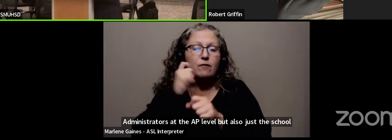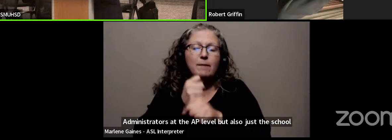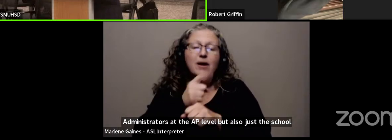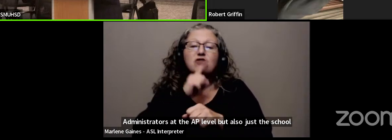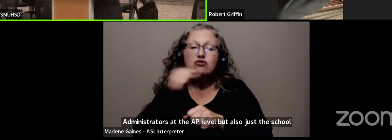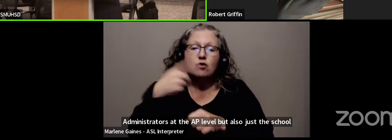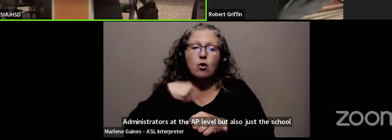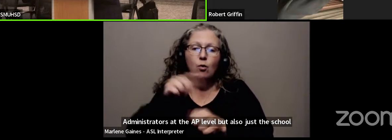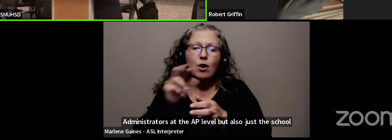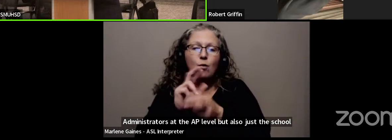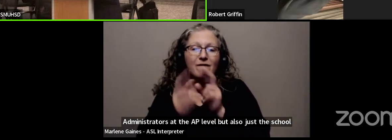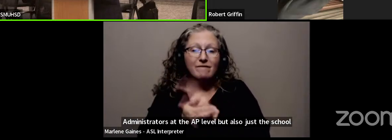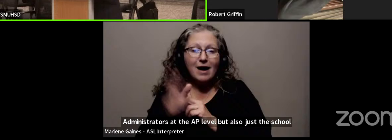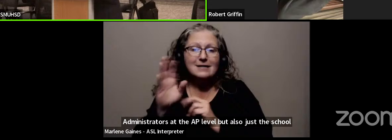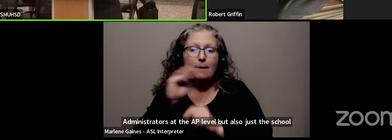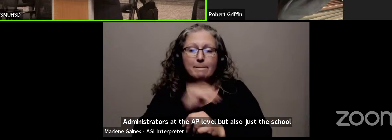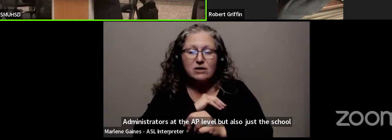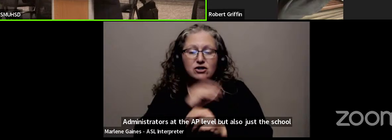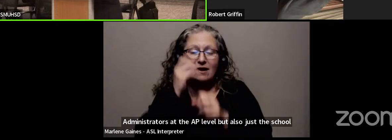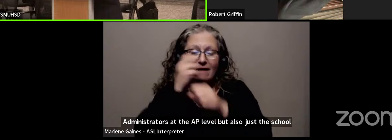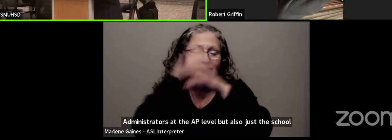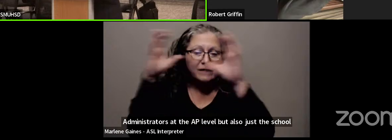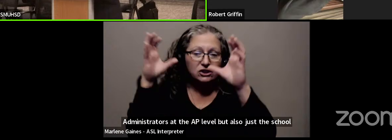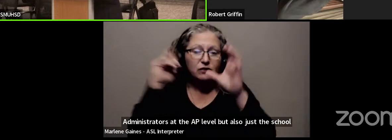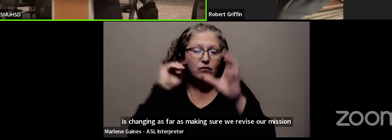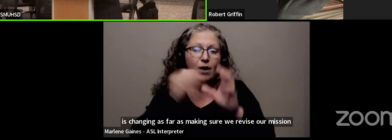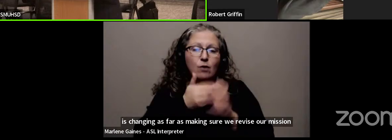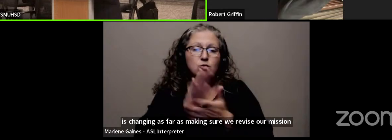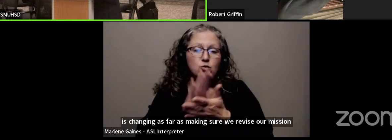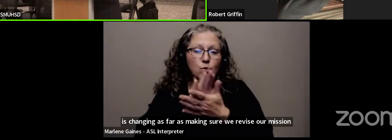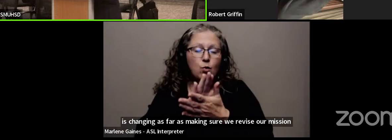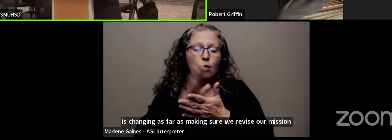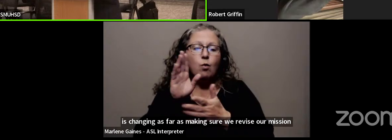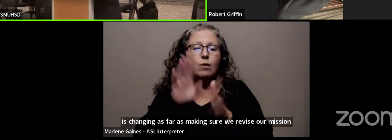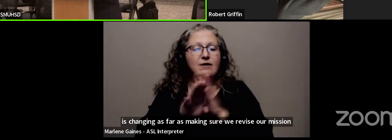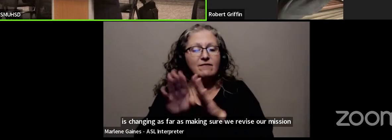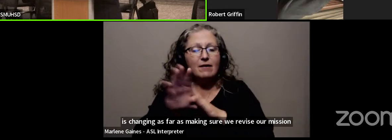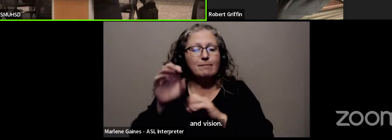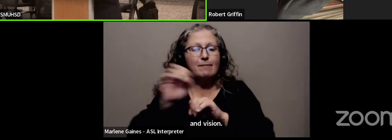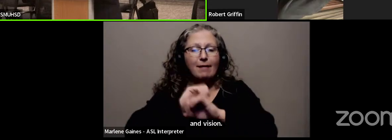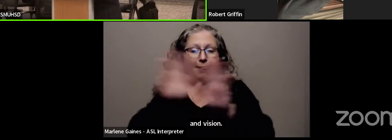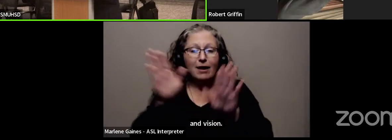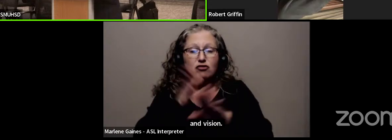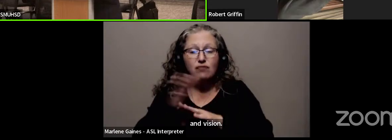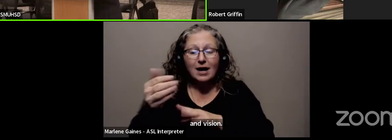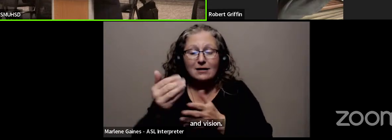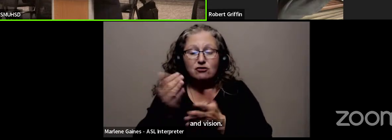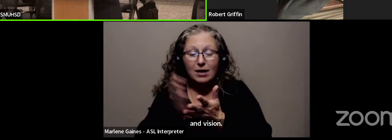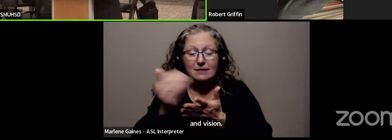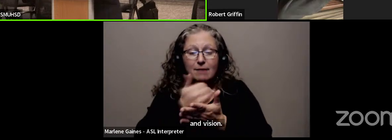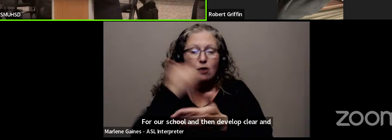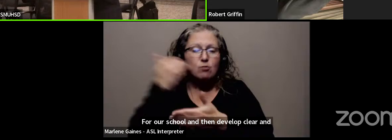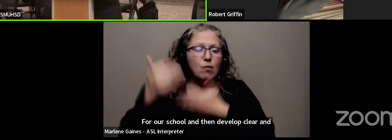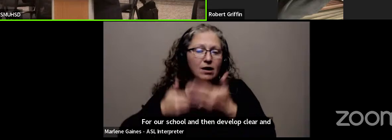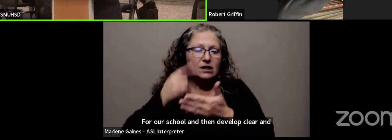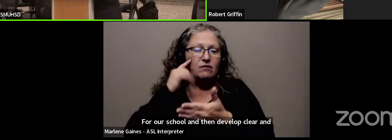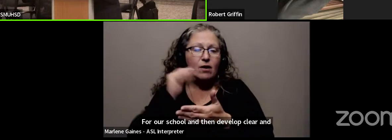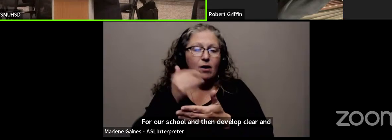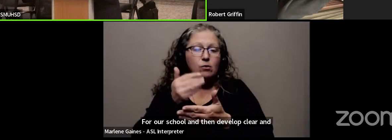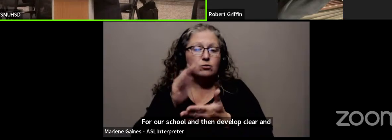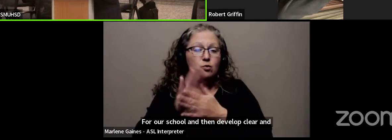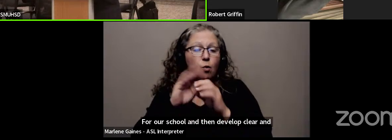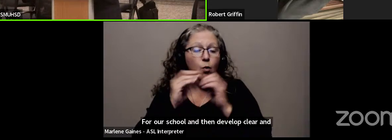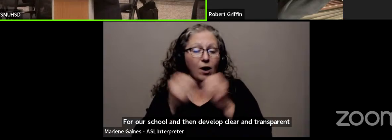we revise our mission and vision for our school, and then develop clear and transparent processes of the school organizational